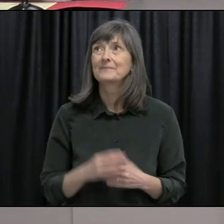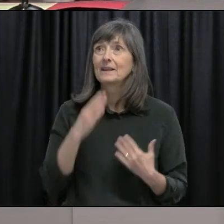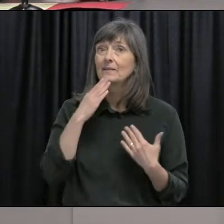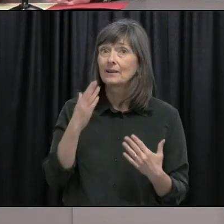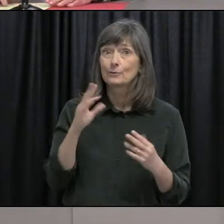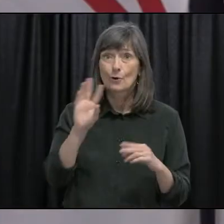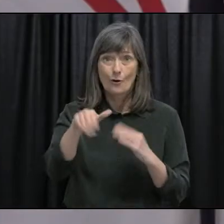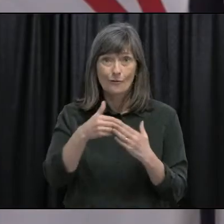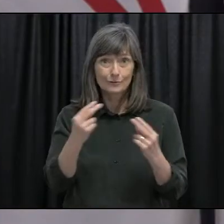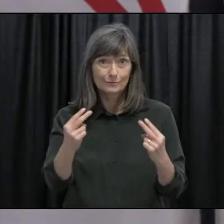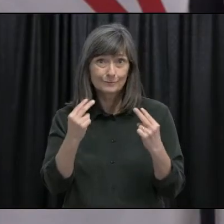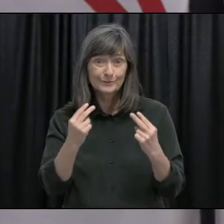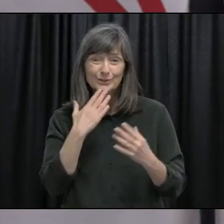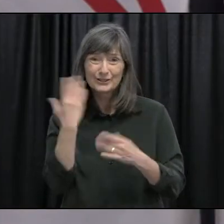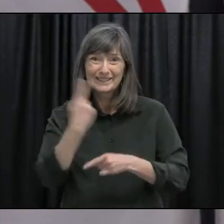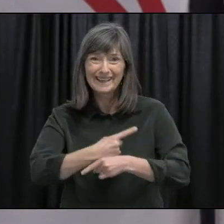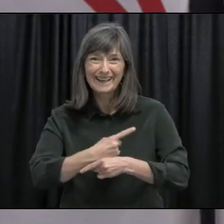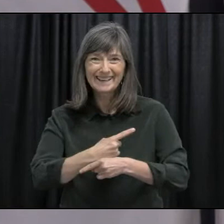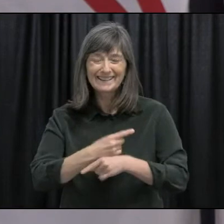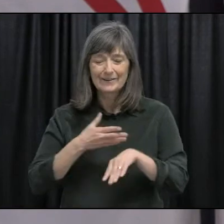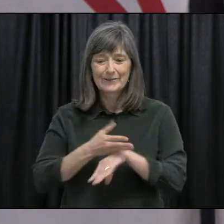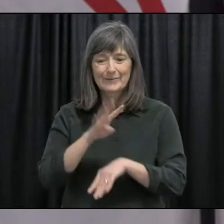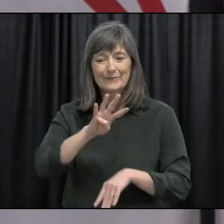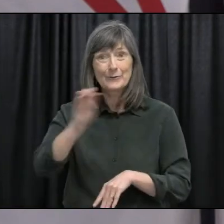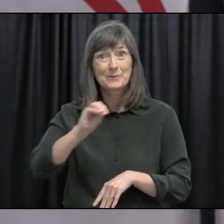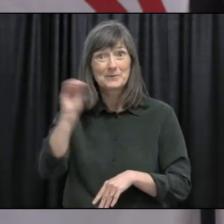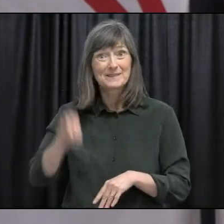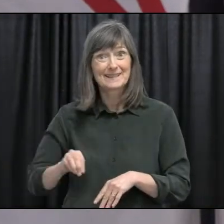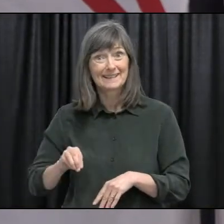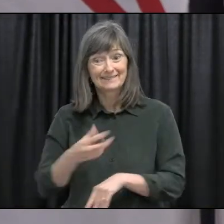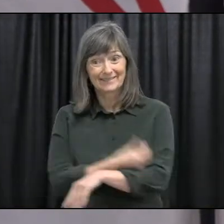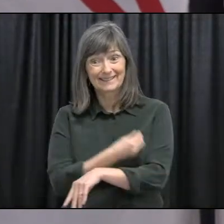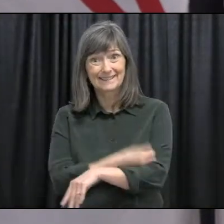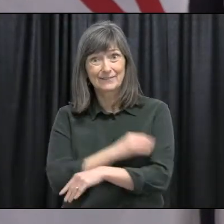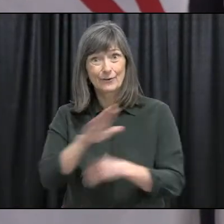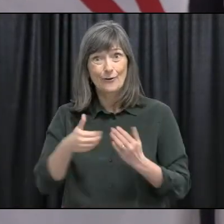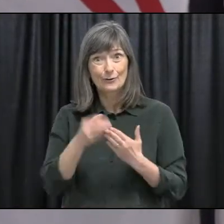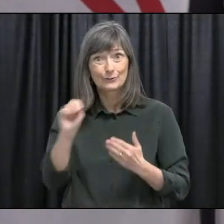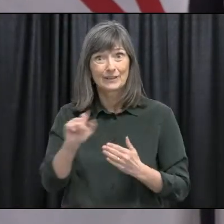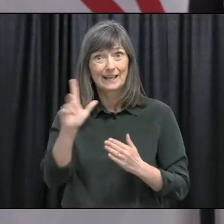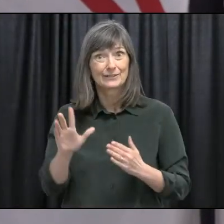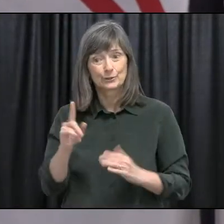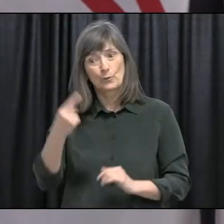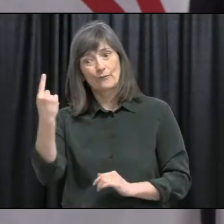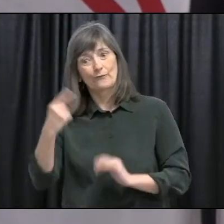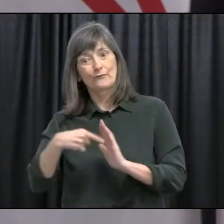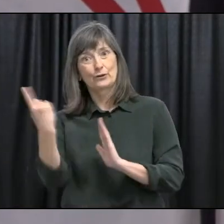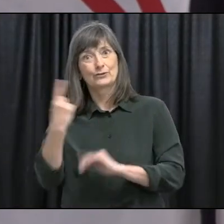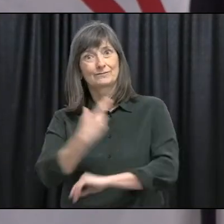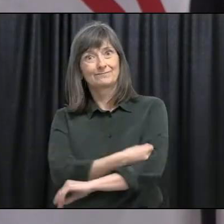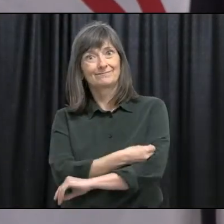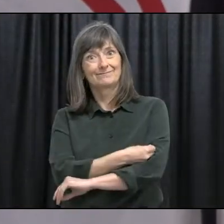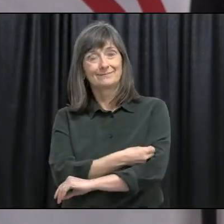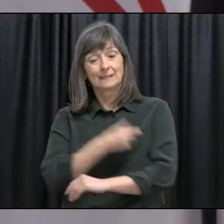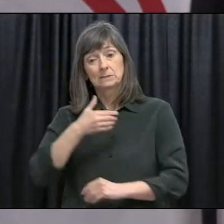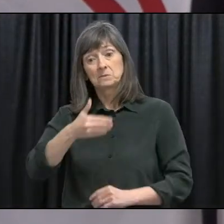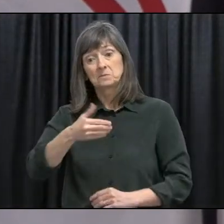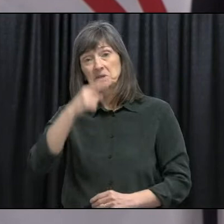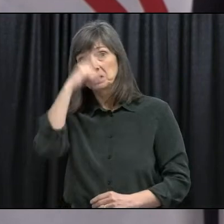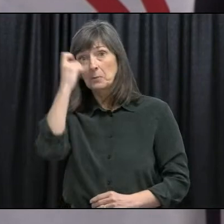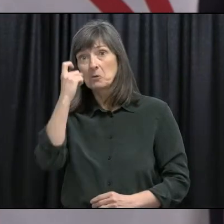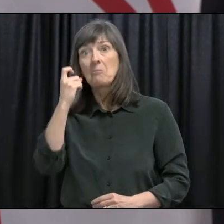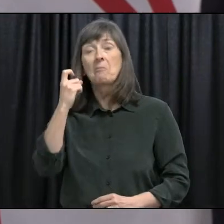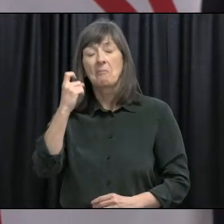in today. It's a good day. Over 40% of the population are vaccinated with 1 dose, and as we move into the summer, things look like they'll be very